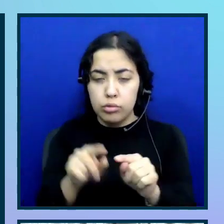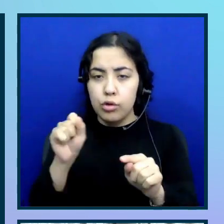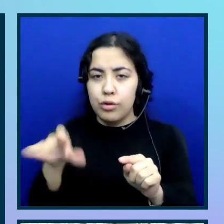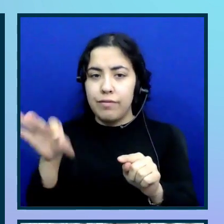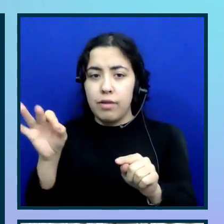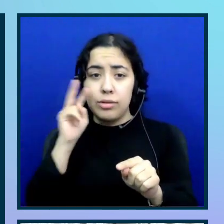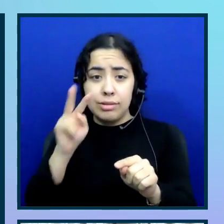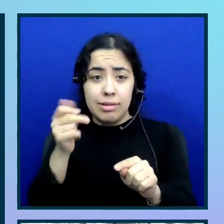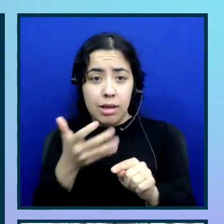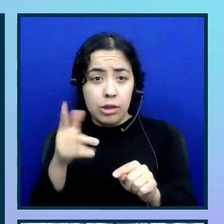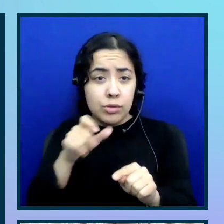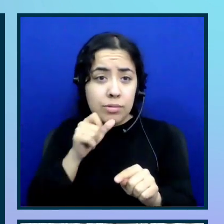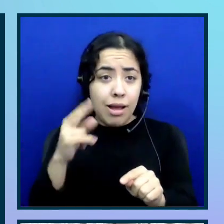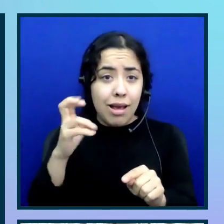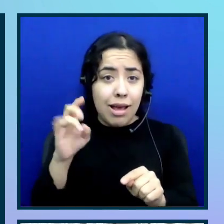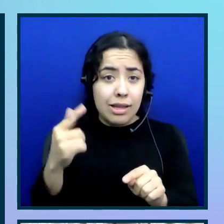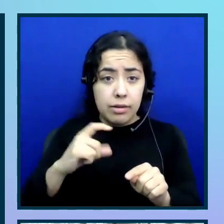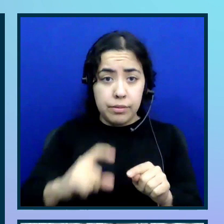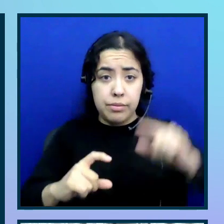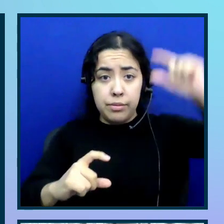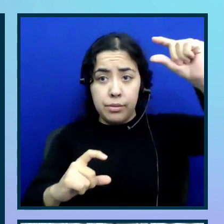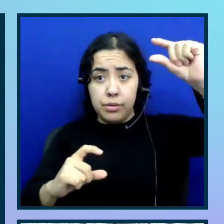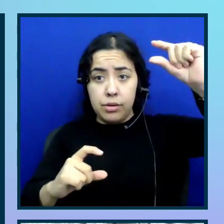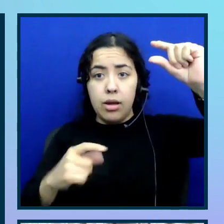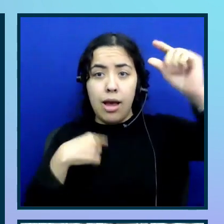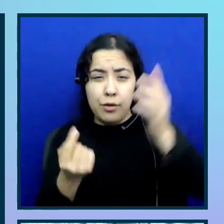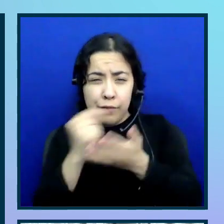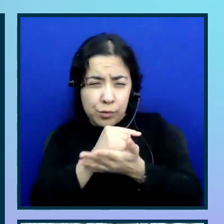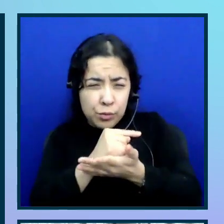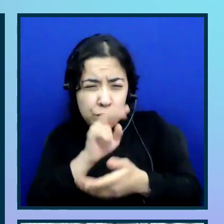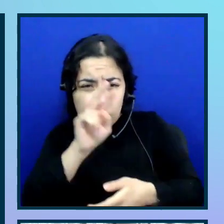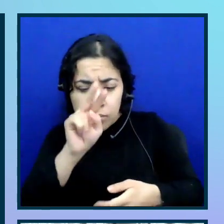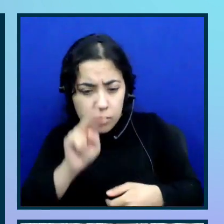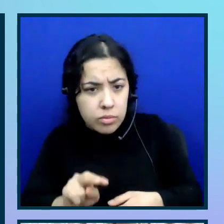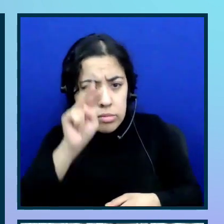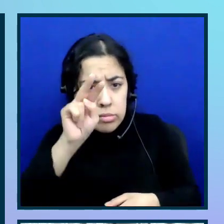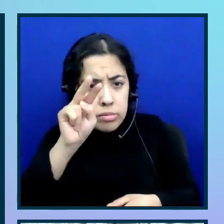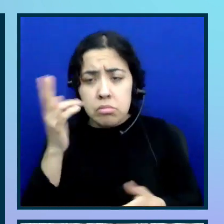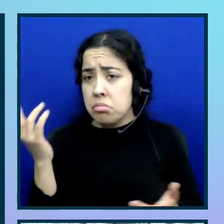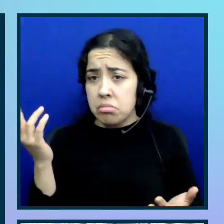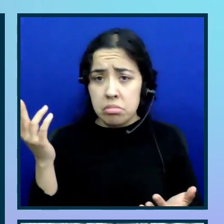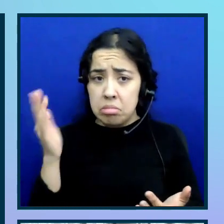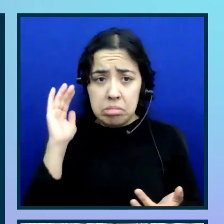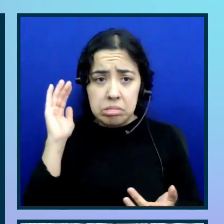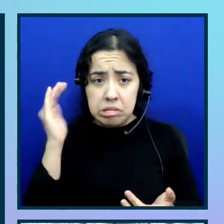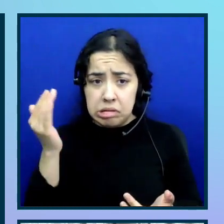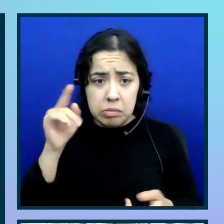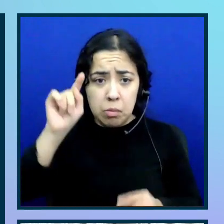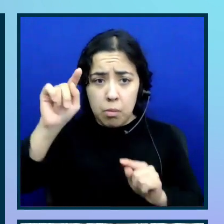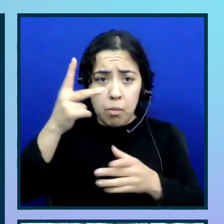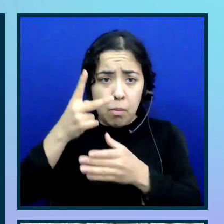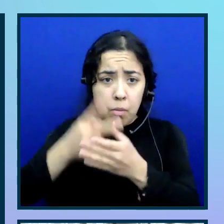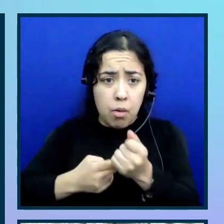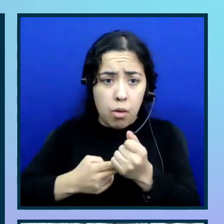that should not be headings? Again, I'm going to review the elements that are highlighted. It doesn't look like any of the elements that it's